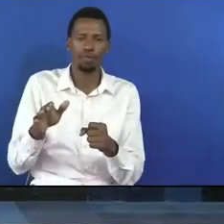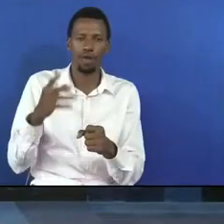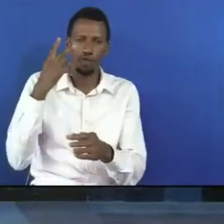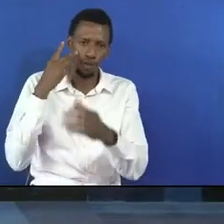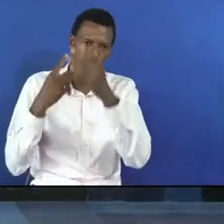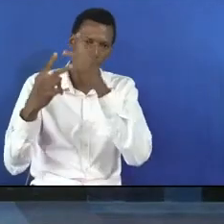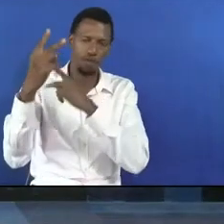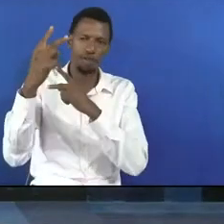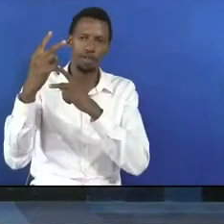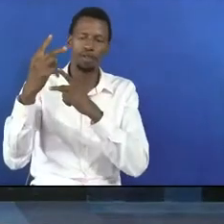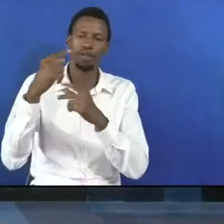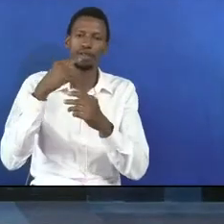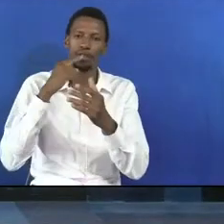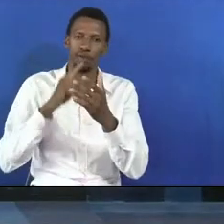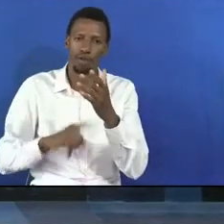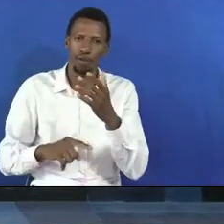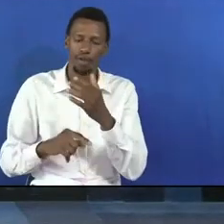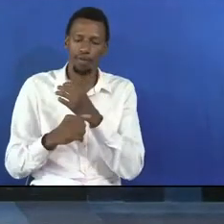will do what? Will